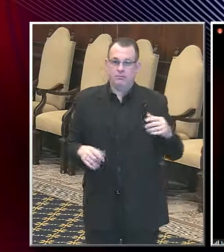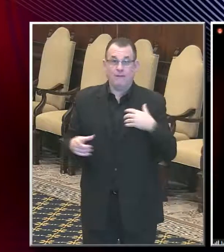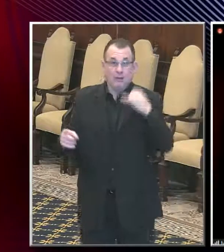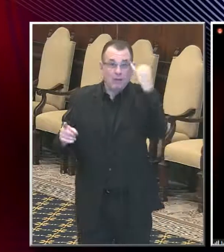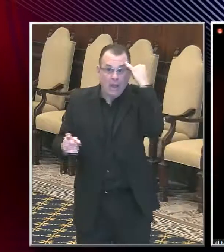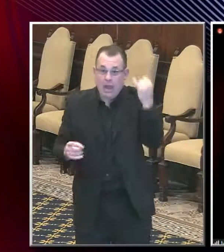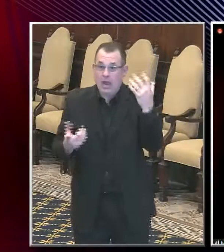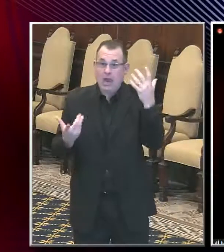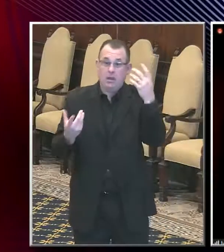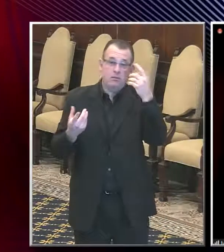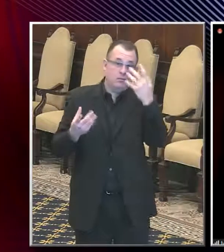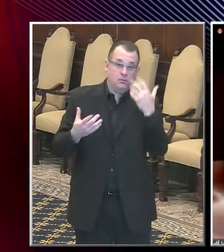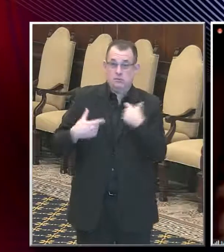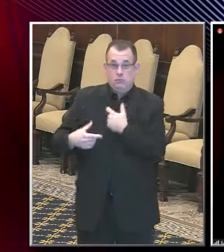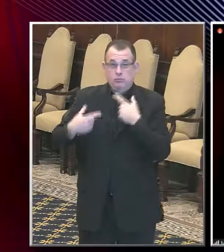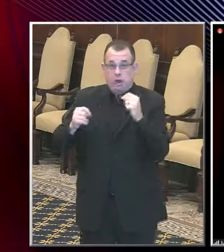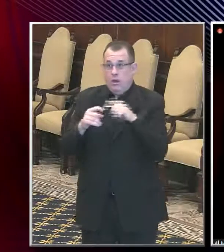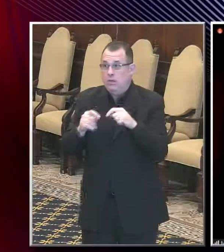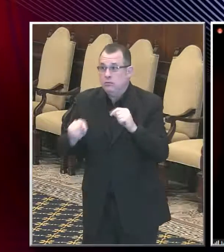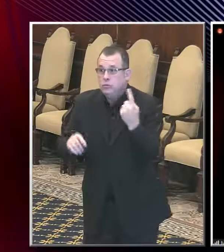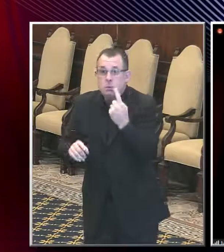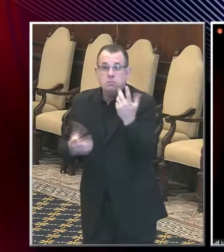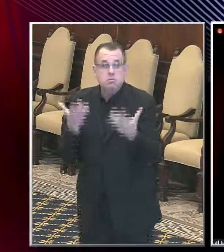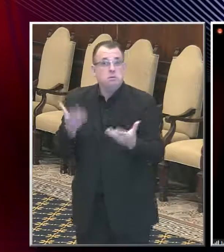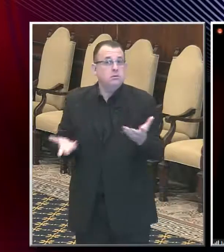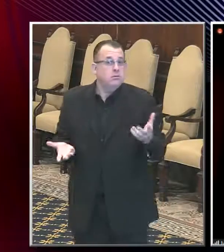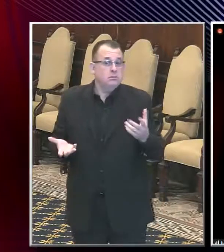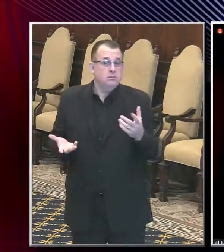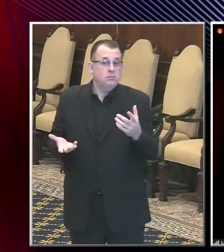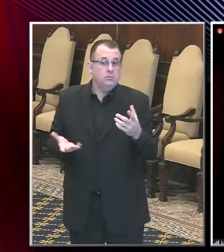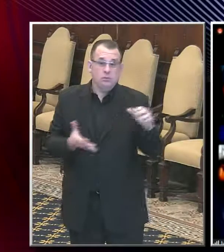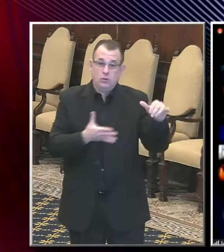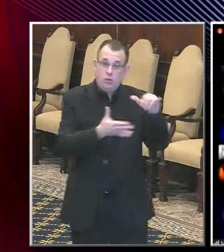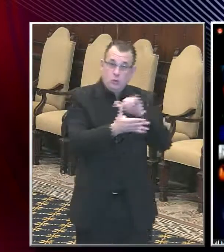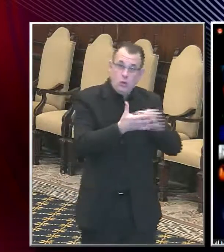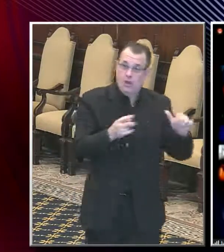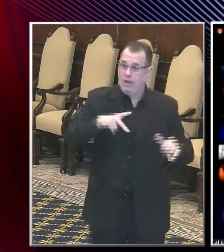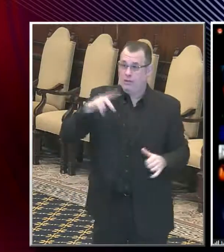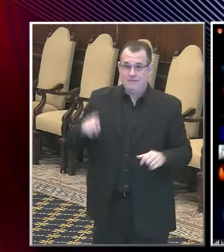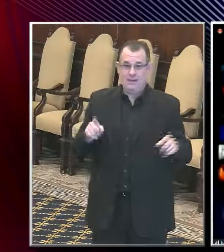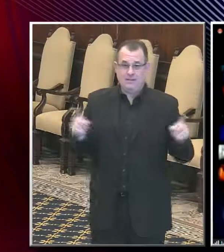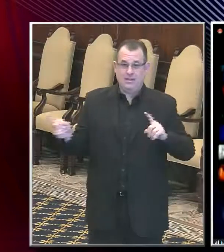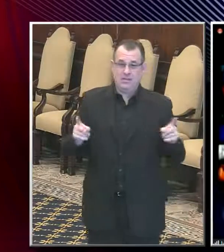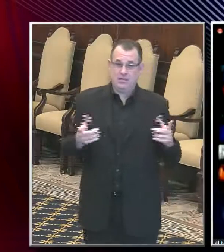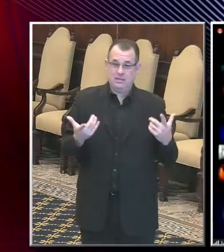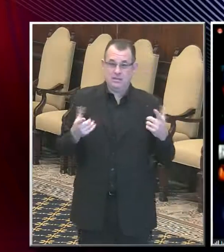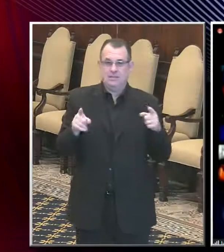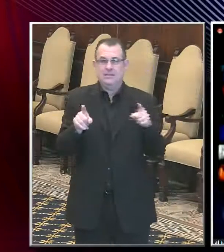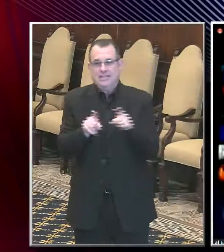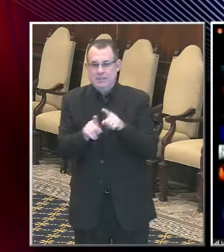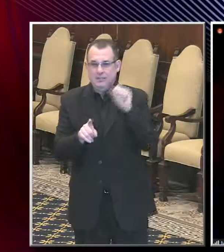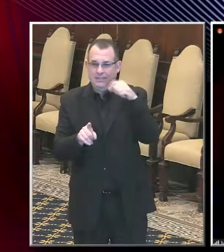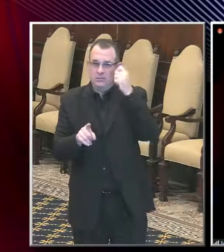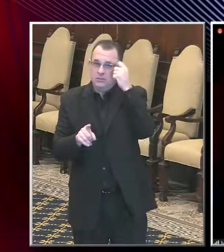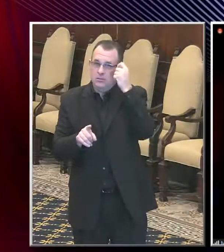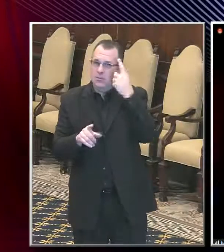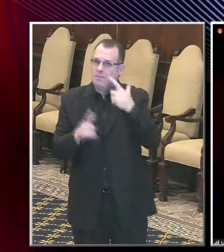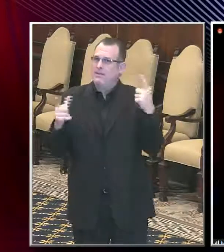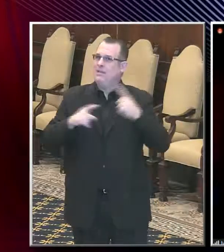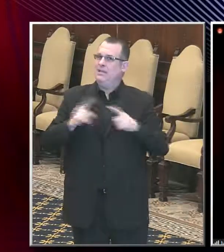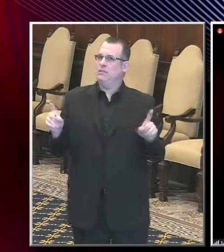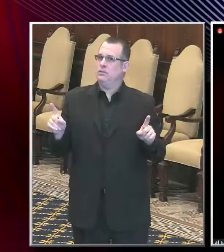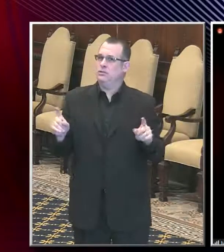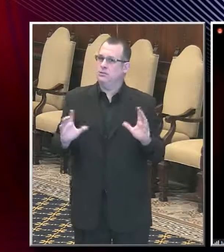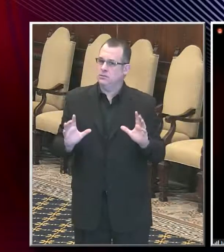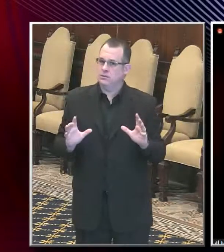And New York and Philadelphia are the same, but they're different. And gotcha. I'd be happy to take it. Any ideas that would give